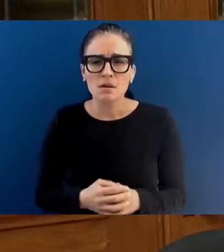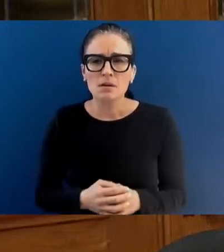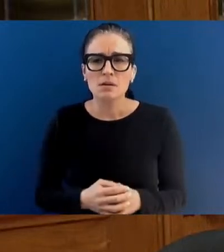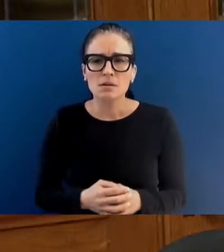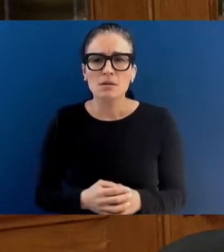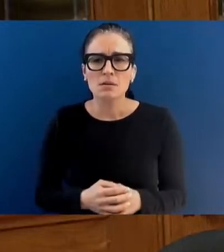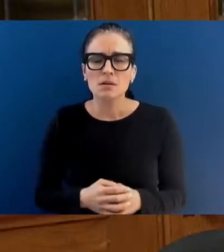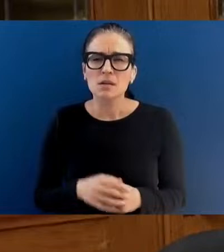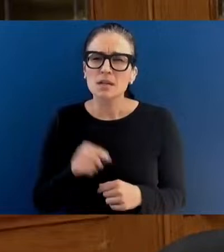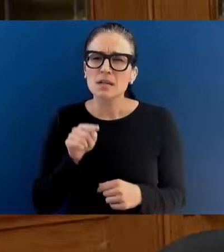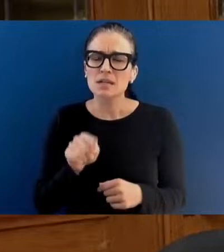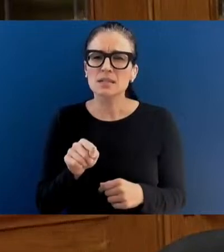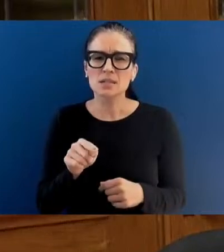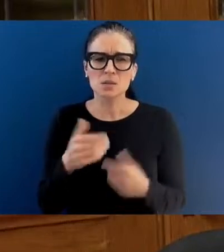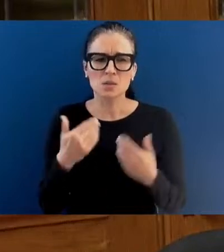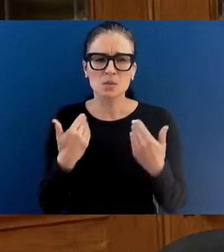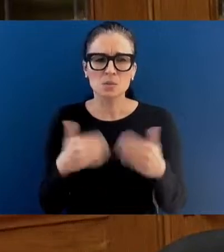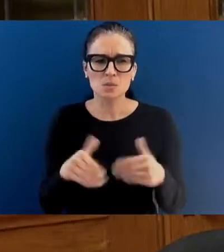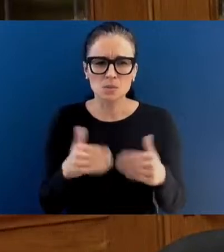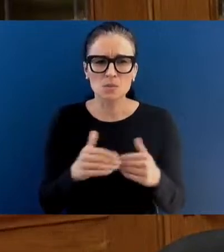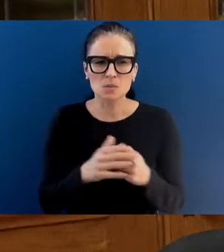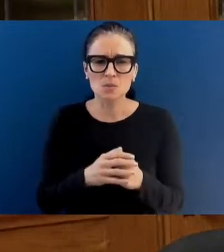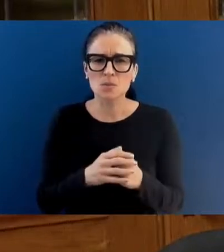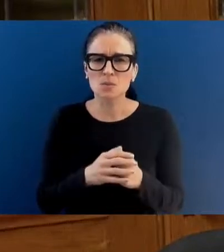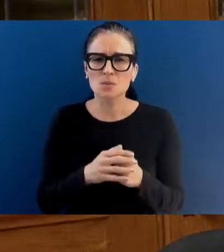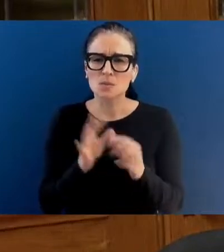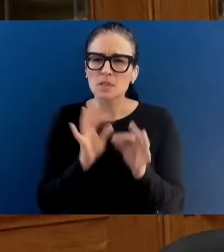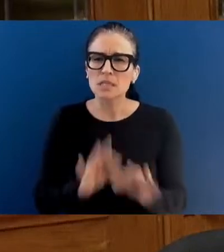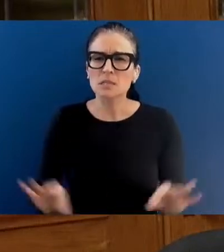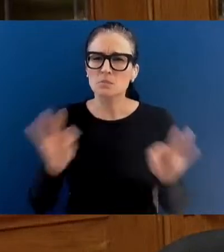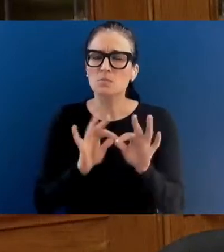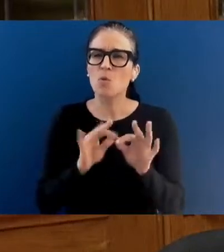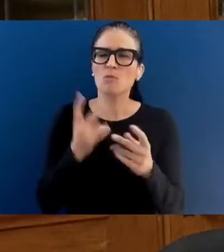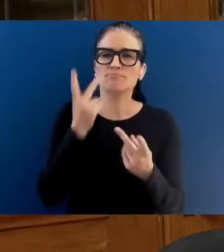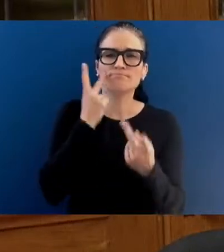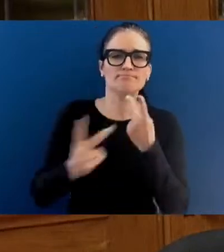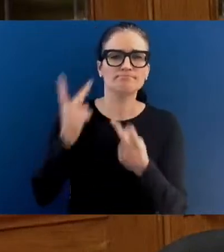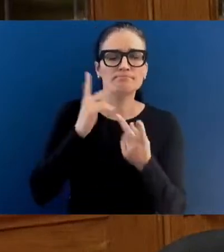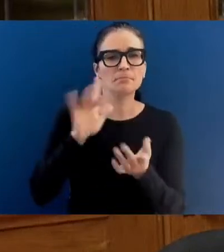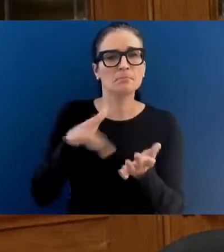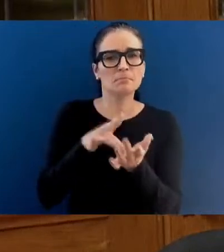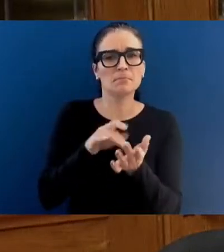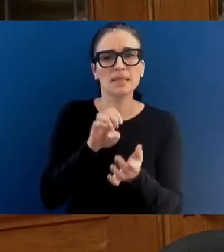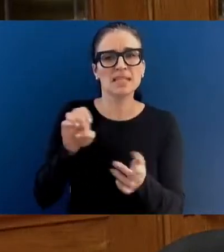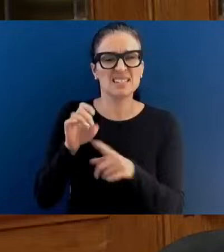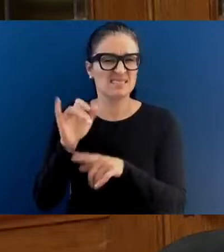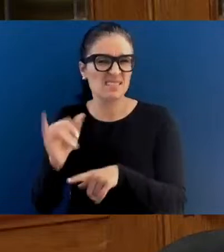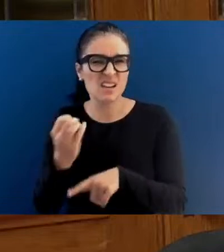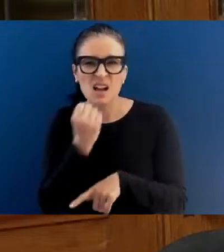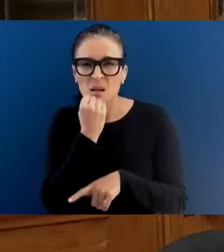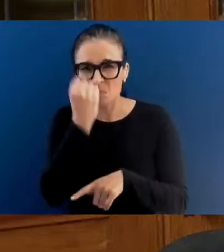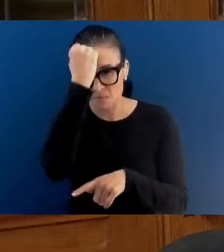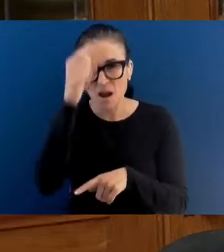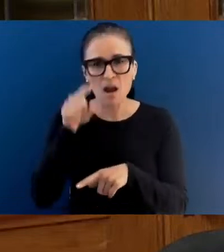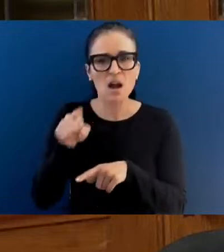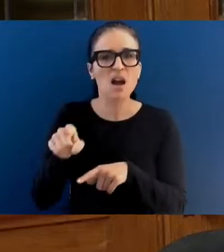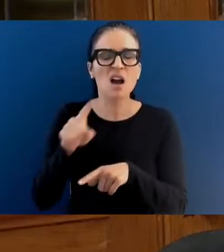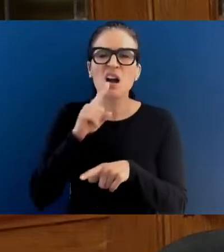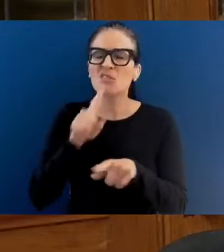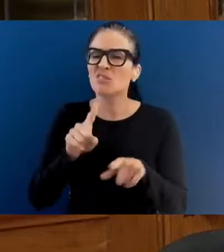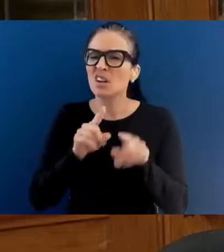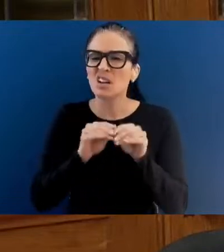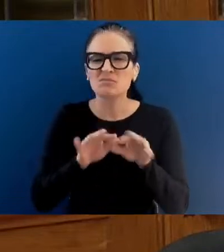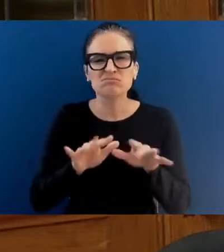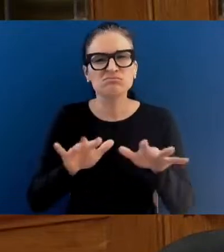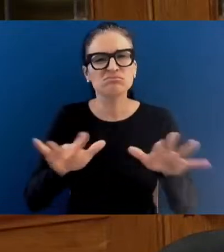October 7th. It has spurred demonstrations here at home in British Columbia, Mr. Speaker. The demonstrations